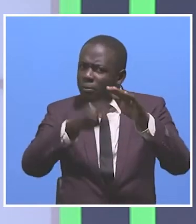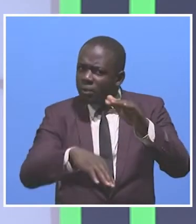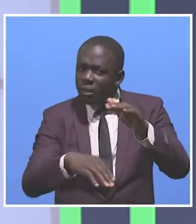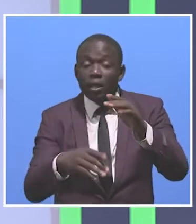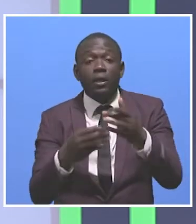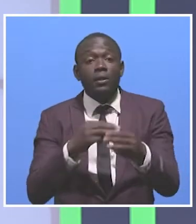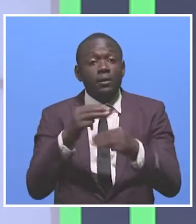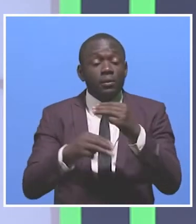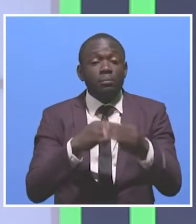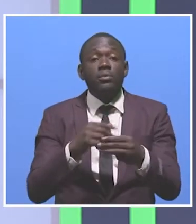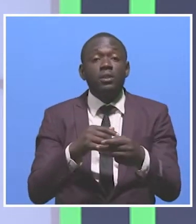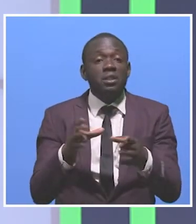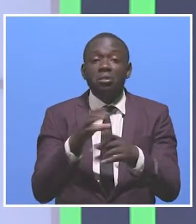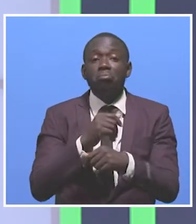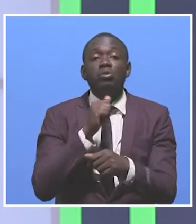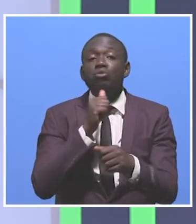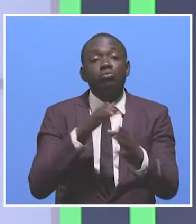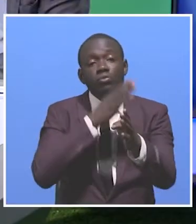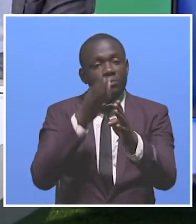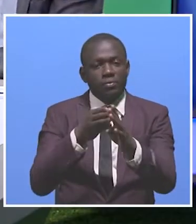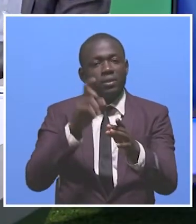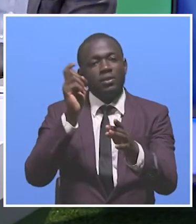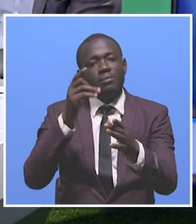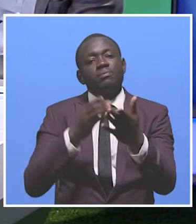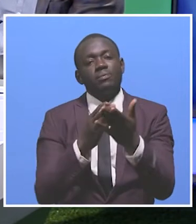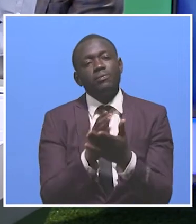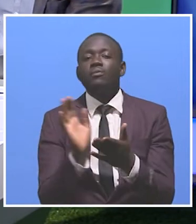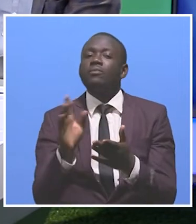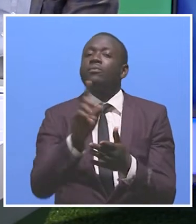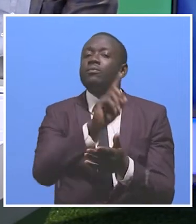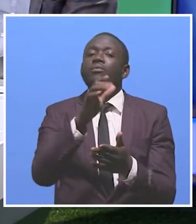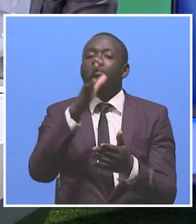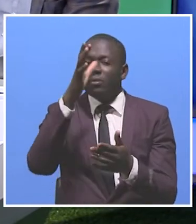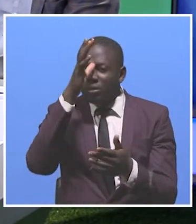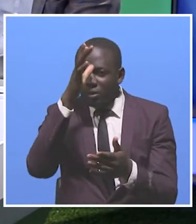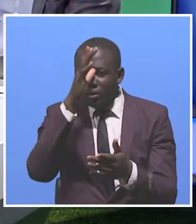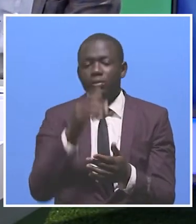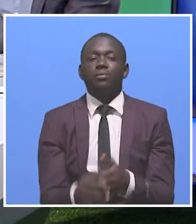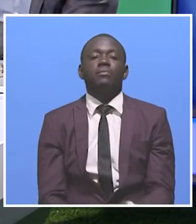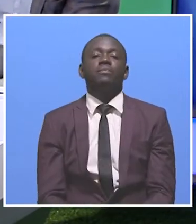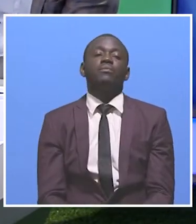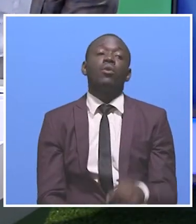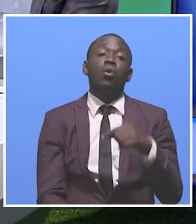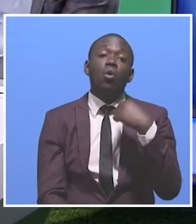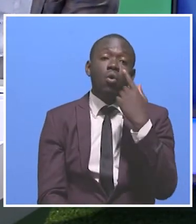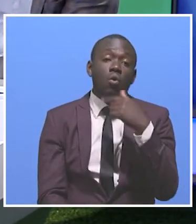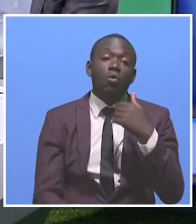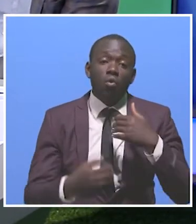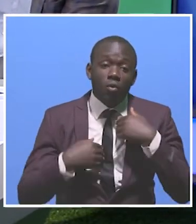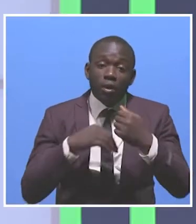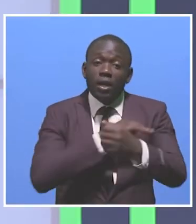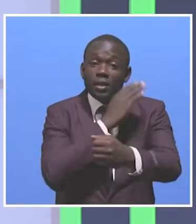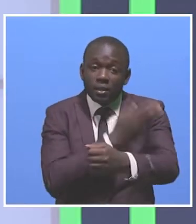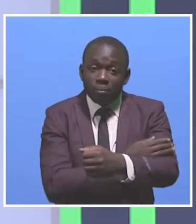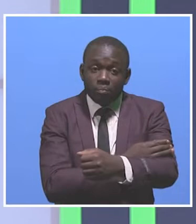mismatch in our laws. That need to be corrected. The question you have asked, who has the consenting power?